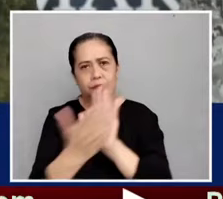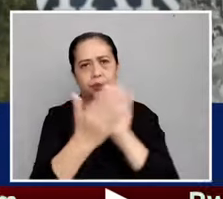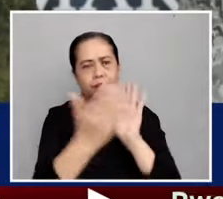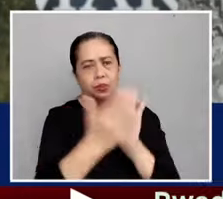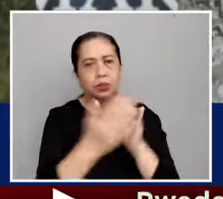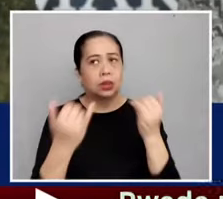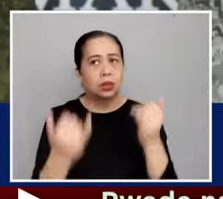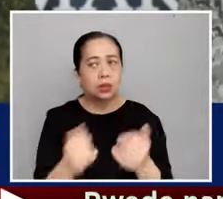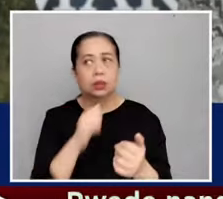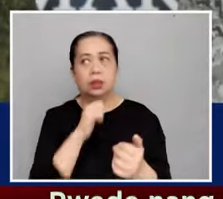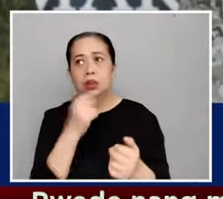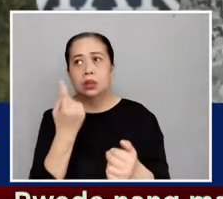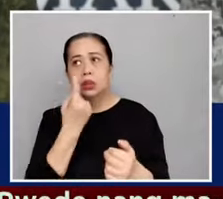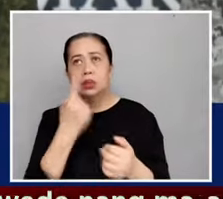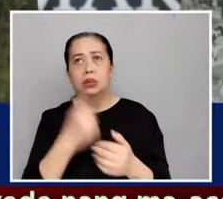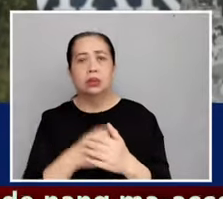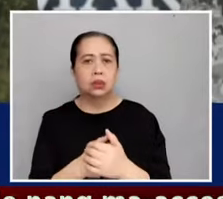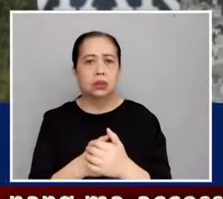not only